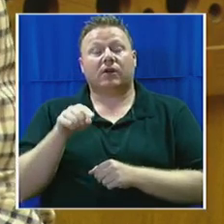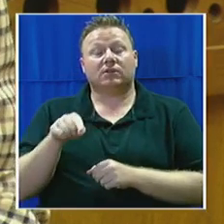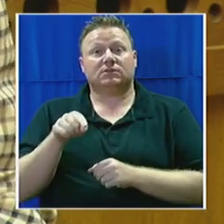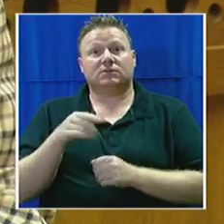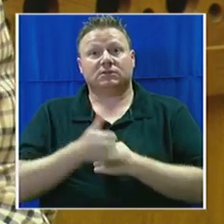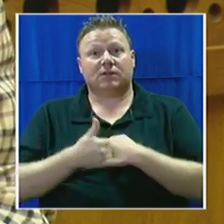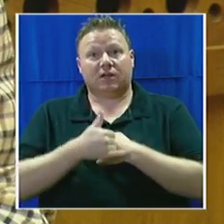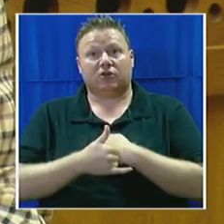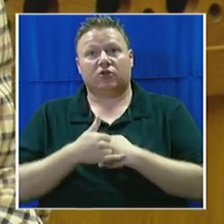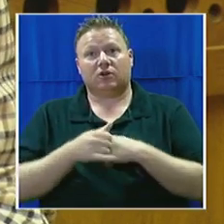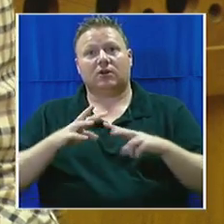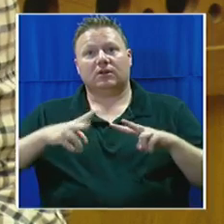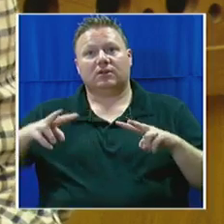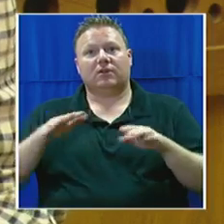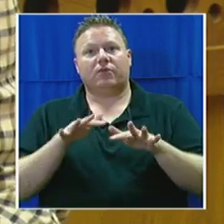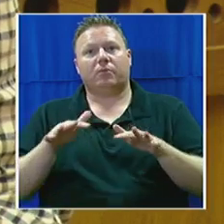ezehlukene